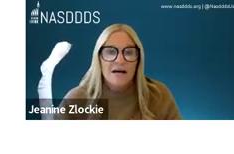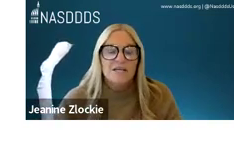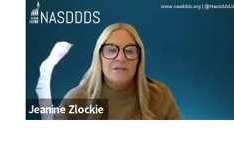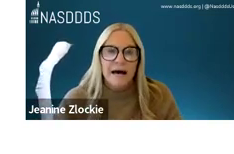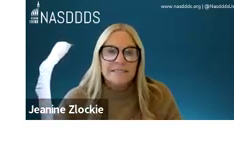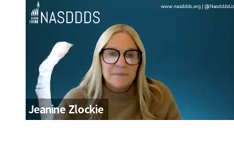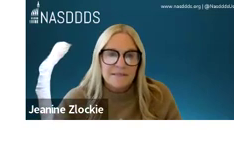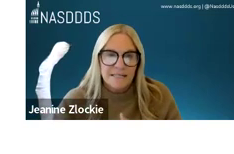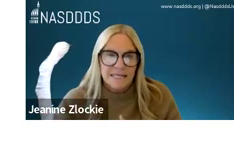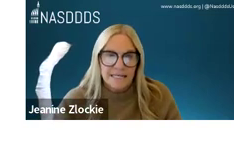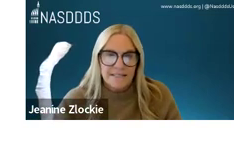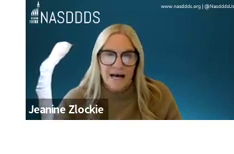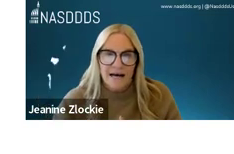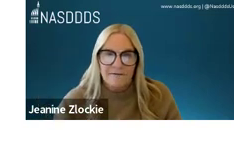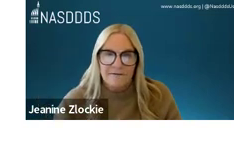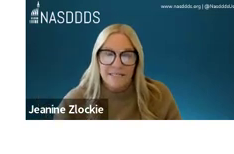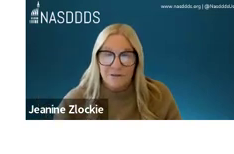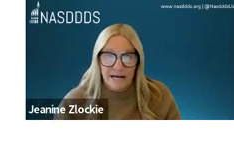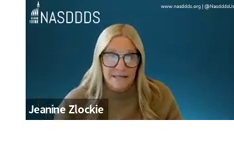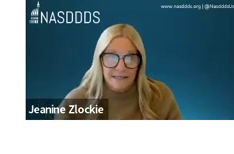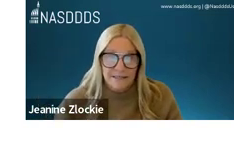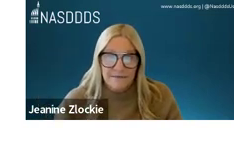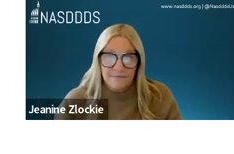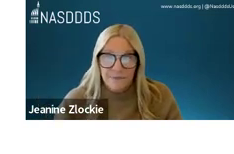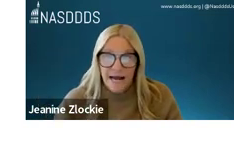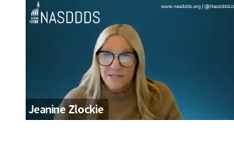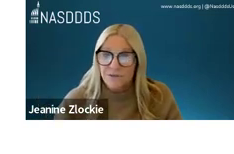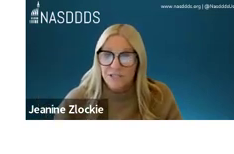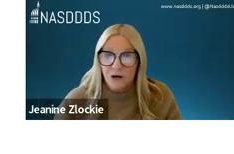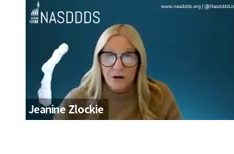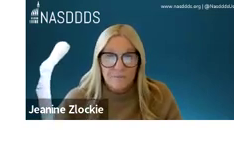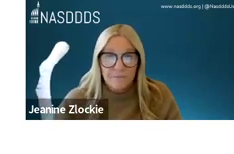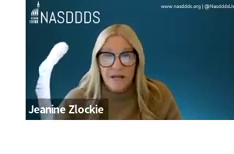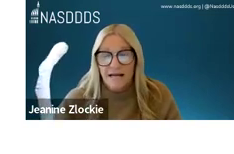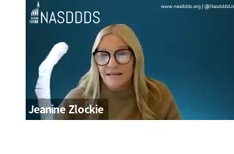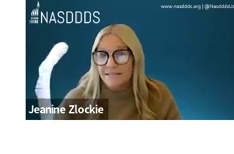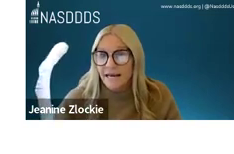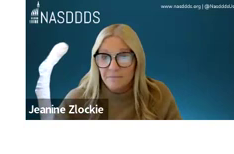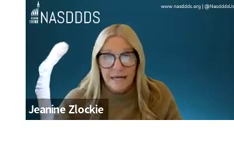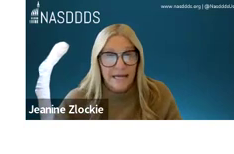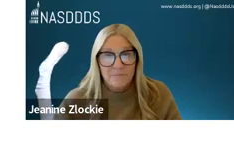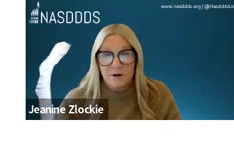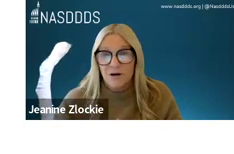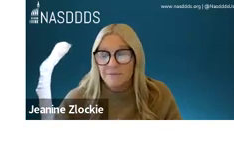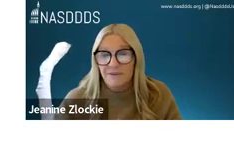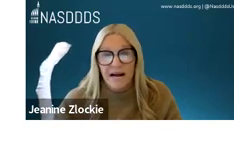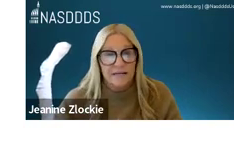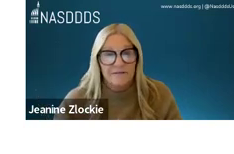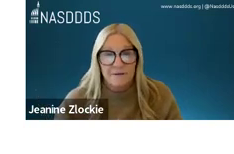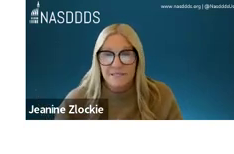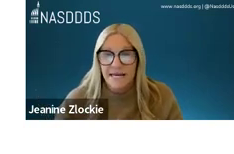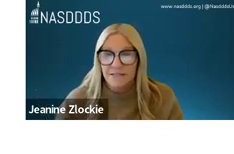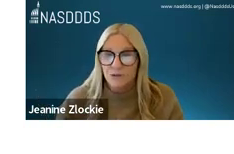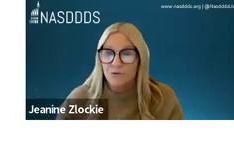mentioned to best meet the needs of its residents. As a result, as I said, Medicaid programs